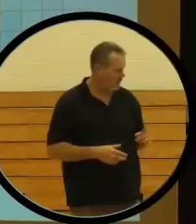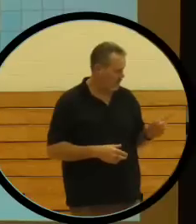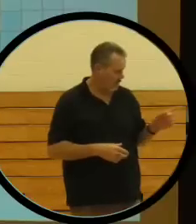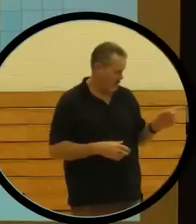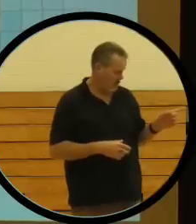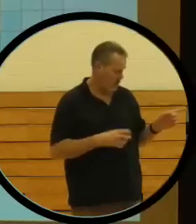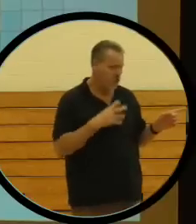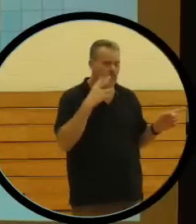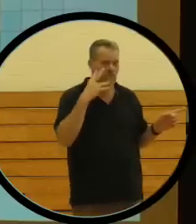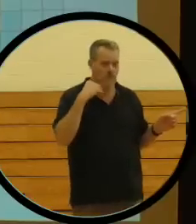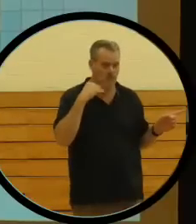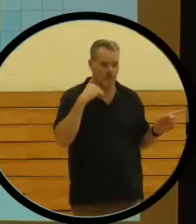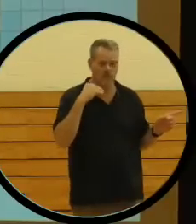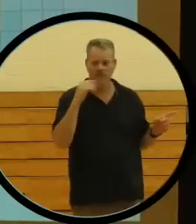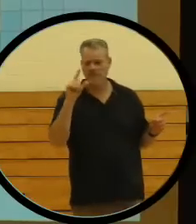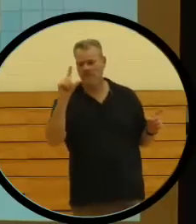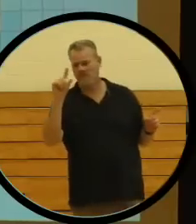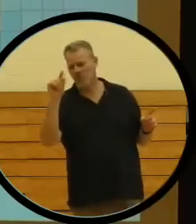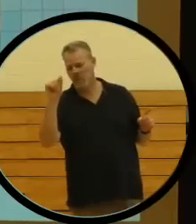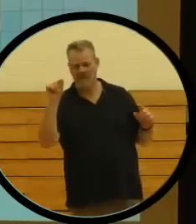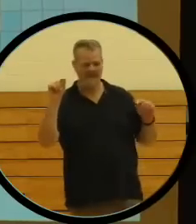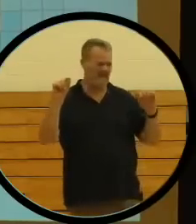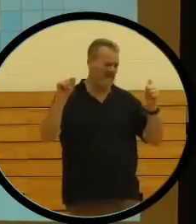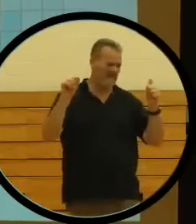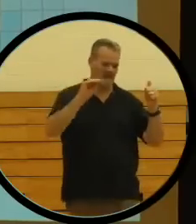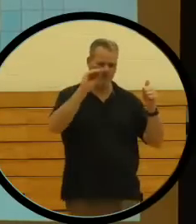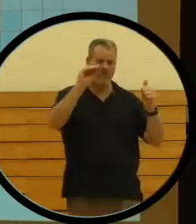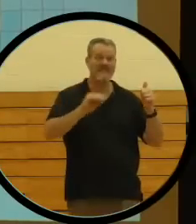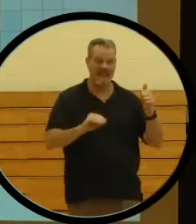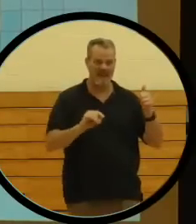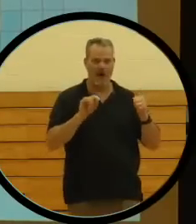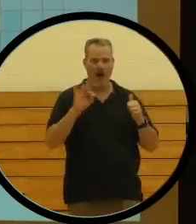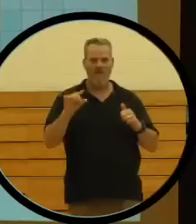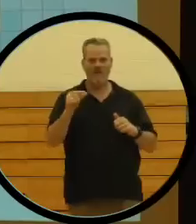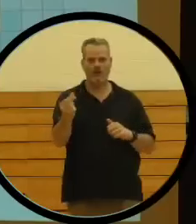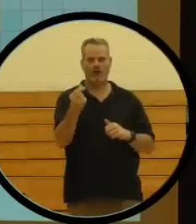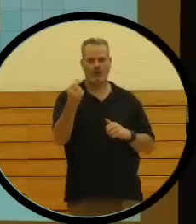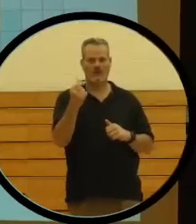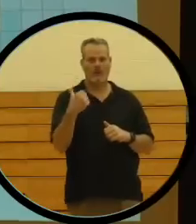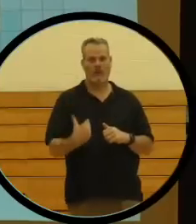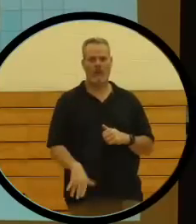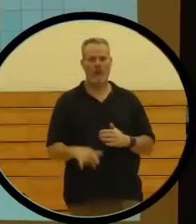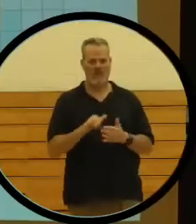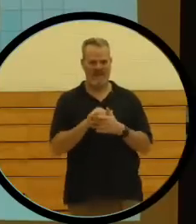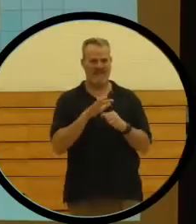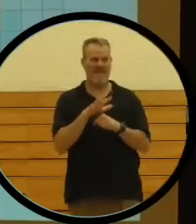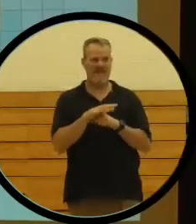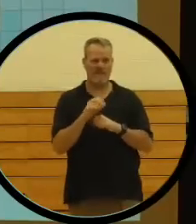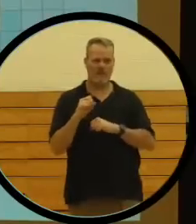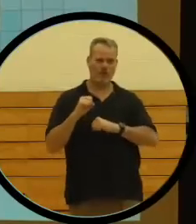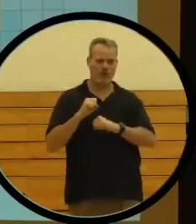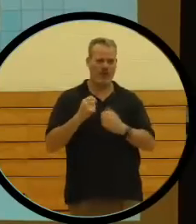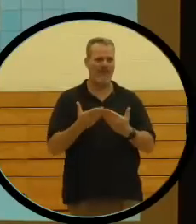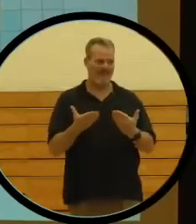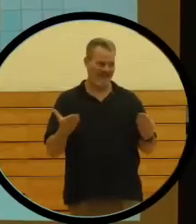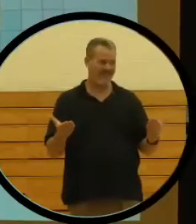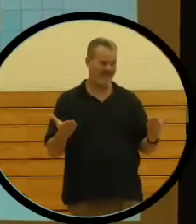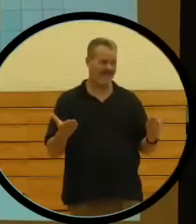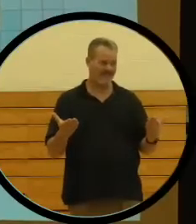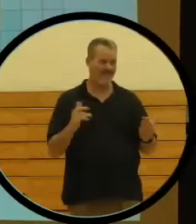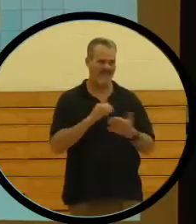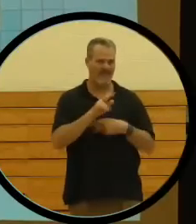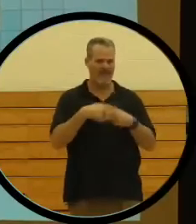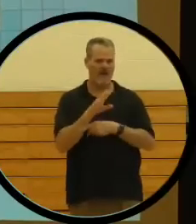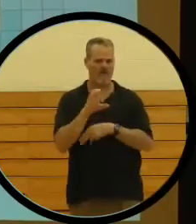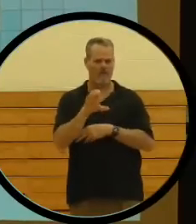about somewhere between 10 and 20% of a G. So that's enough to really shake things, right? That kind of